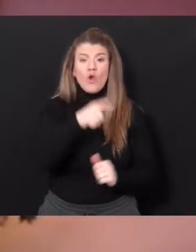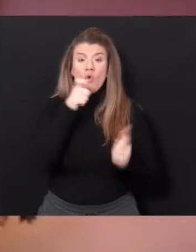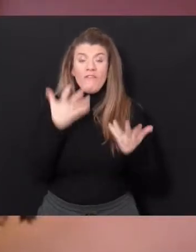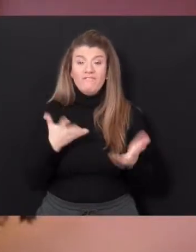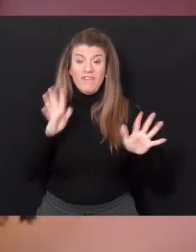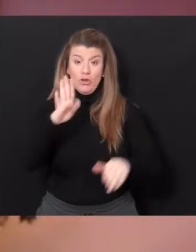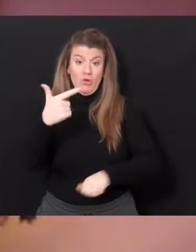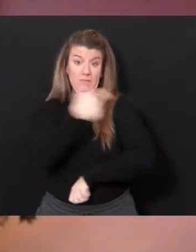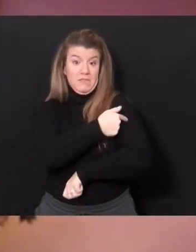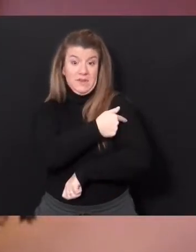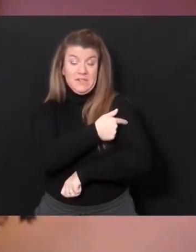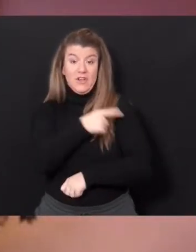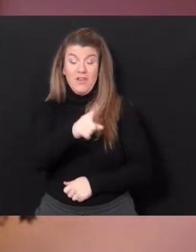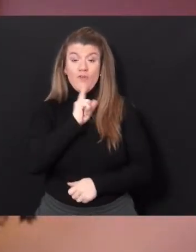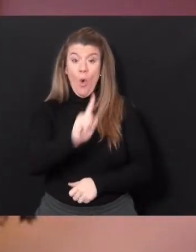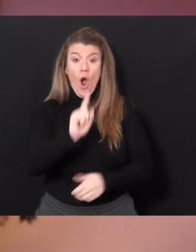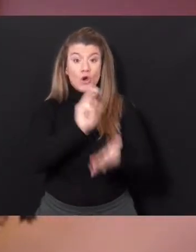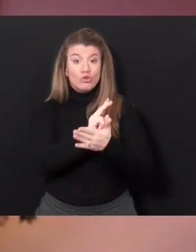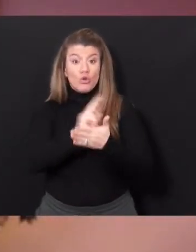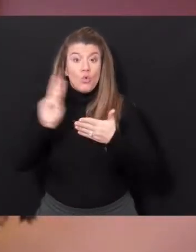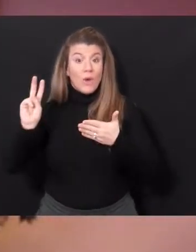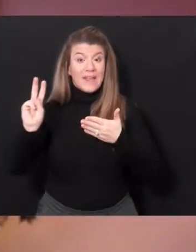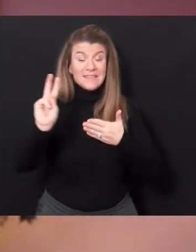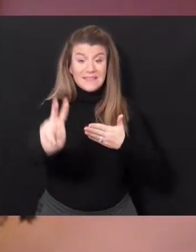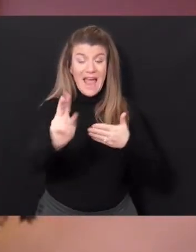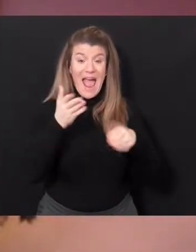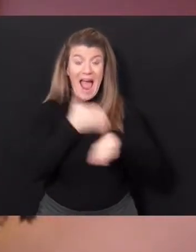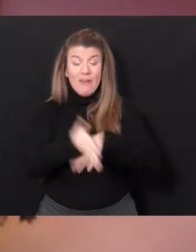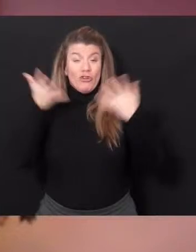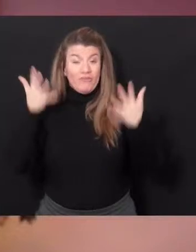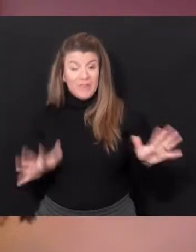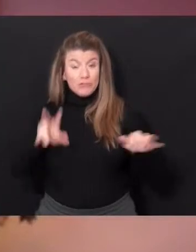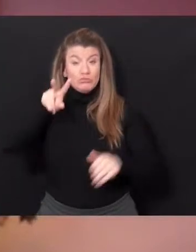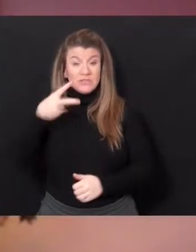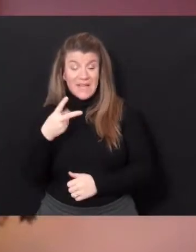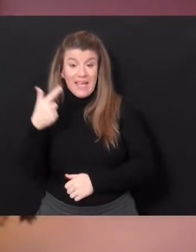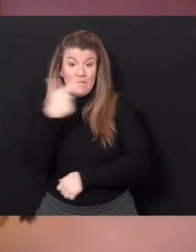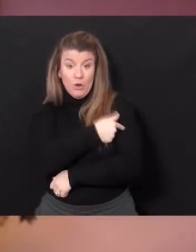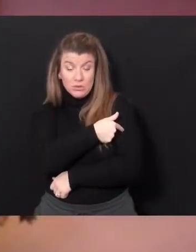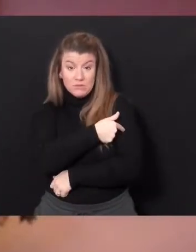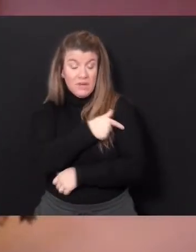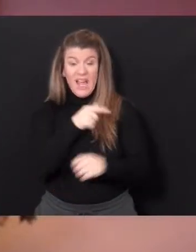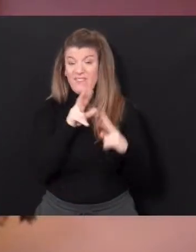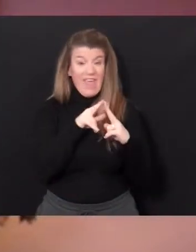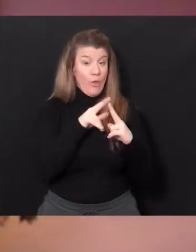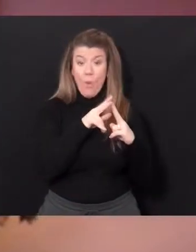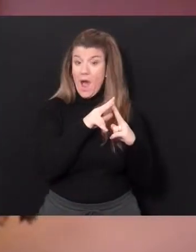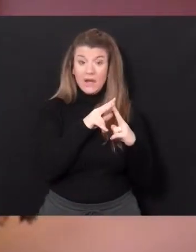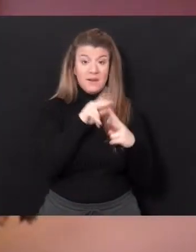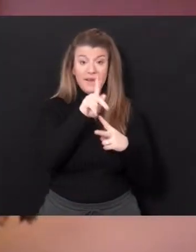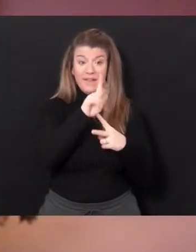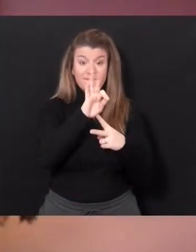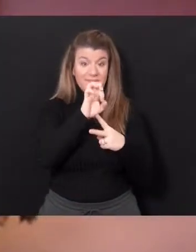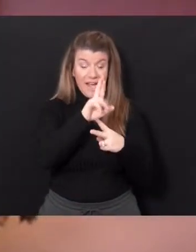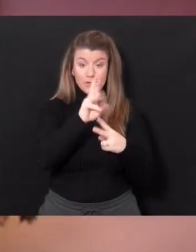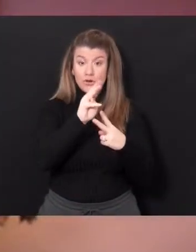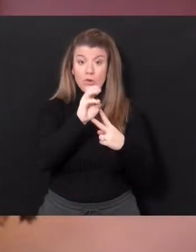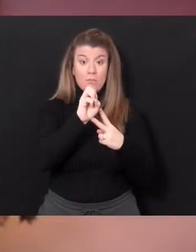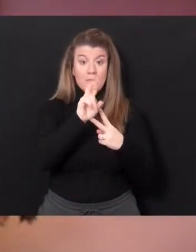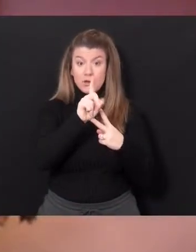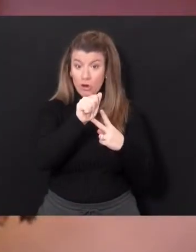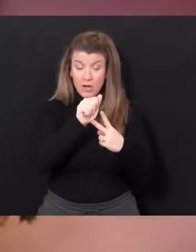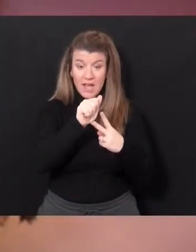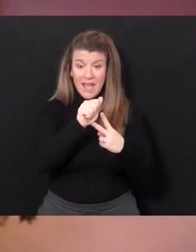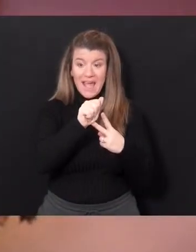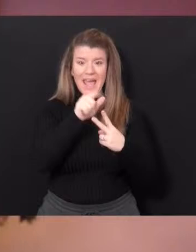So if you are 2 weeks out after your second dose of either Moderna or Pfizer, and